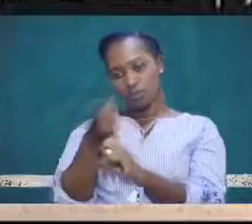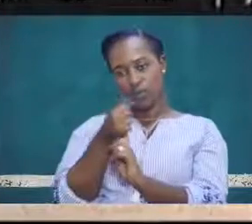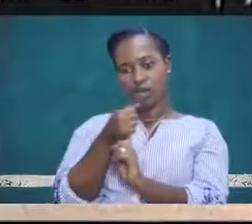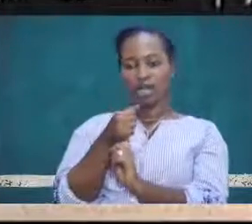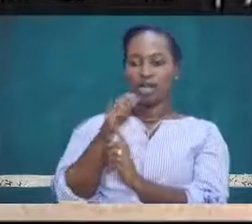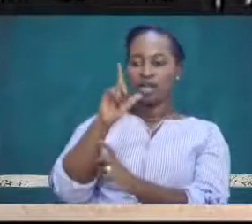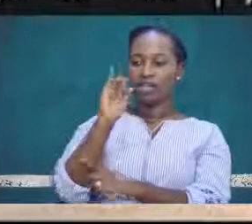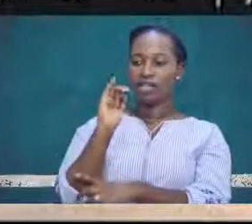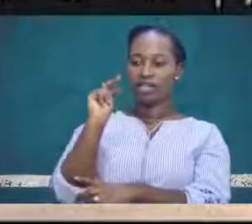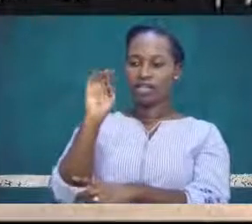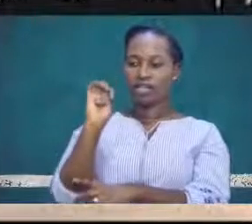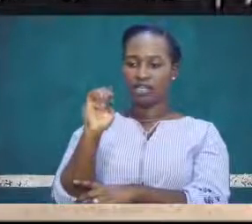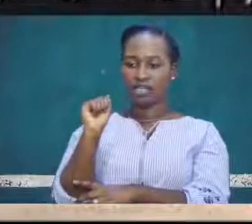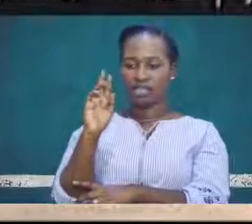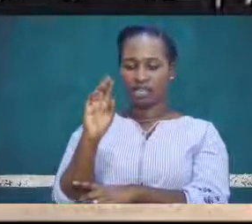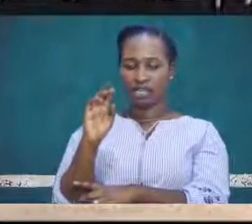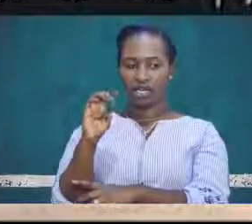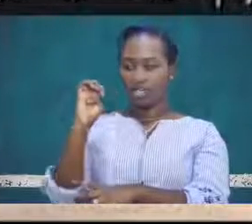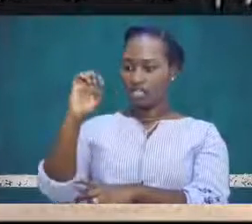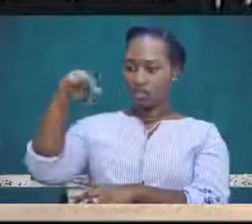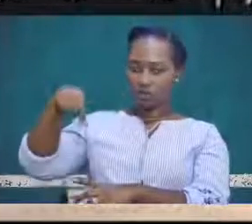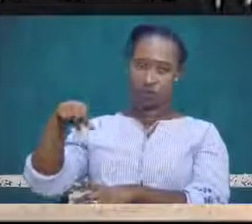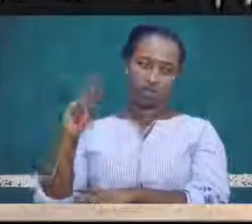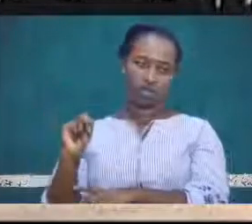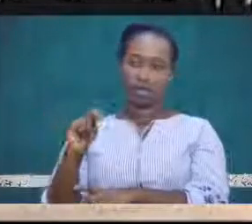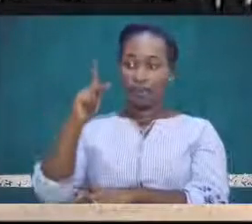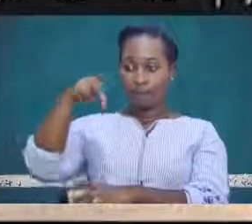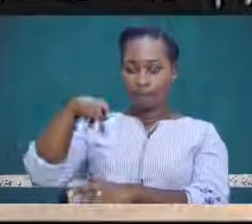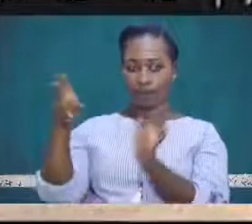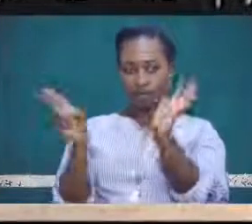equation, price being expressed in that.